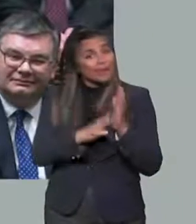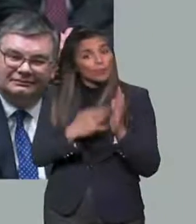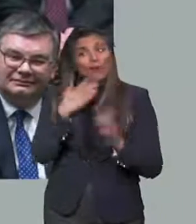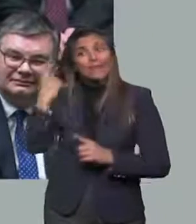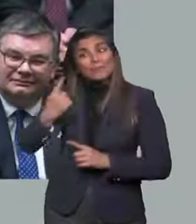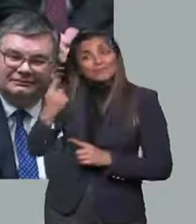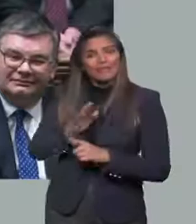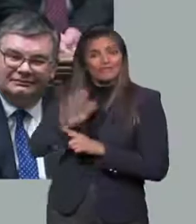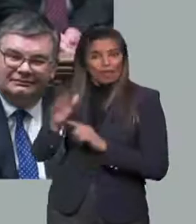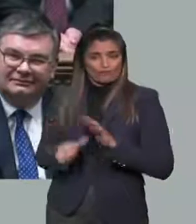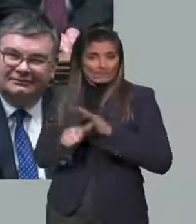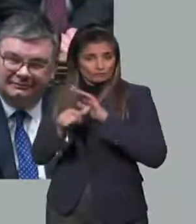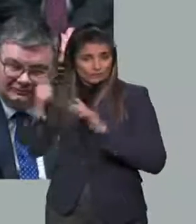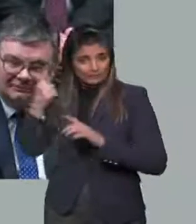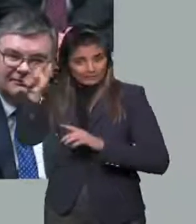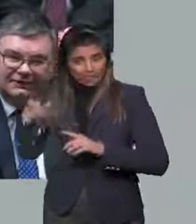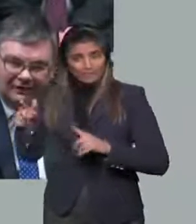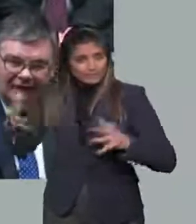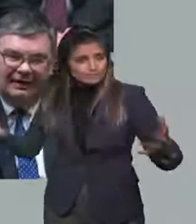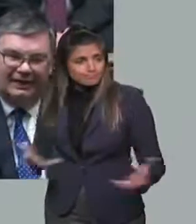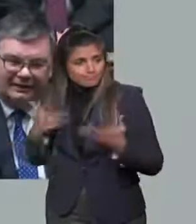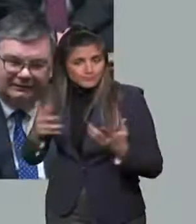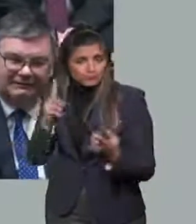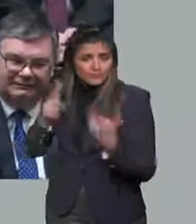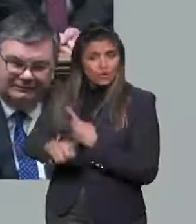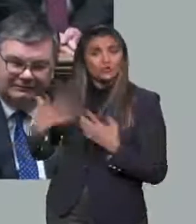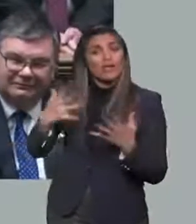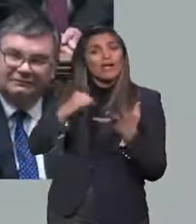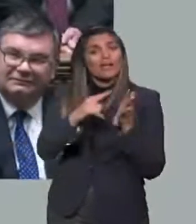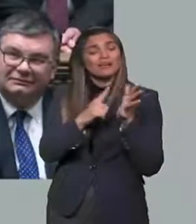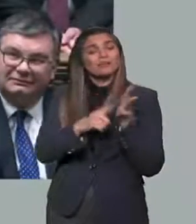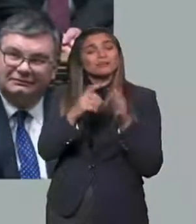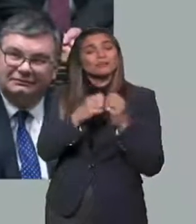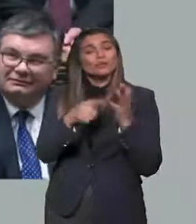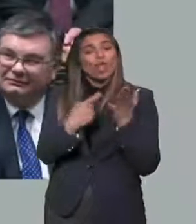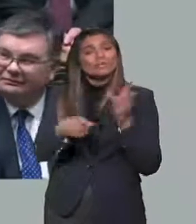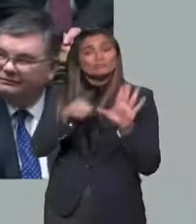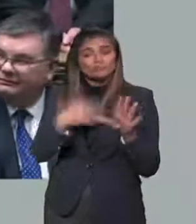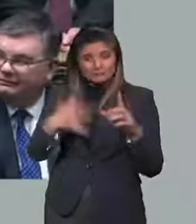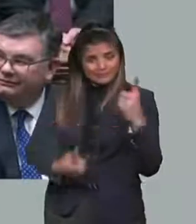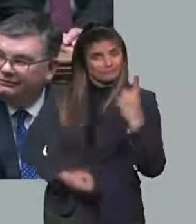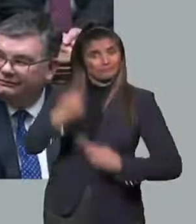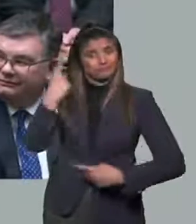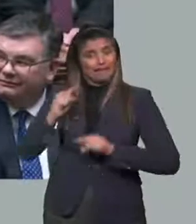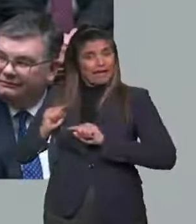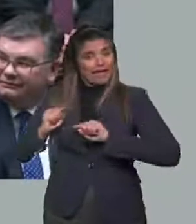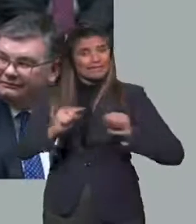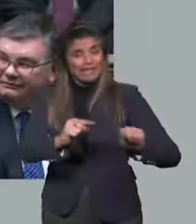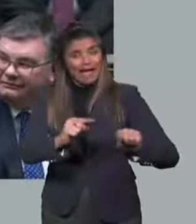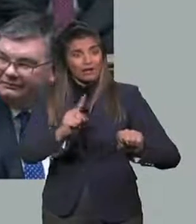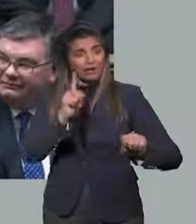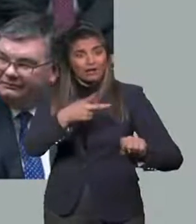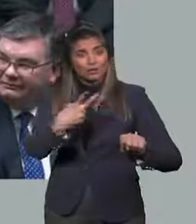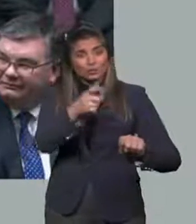Secretary, galvanising the response to the nerve agent attack in Salisbury at the time where the honourable member, the former leader of the